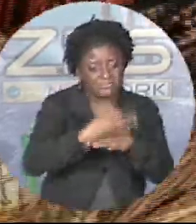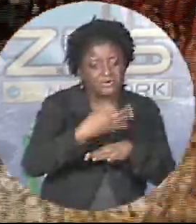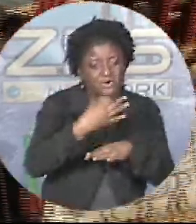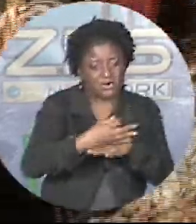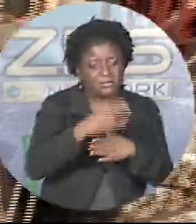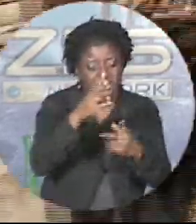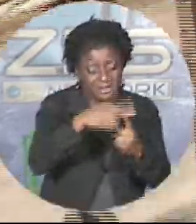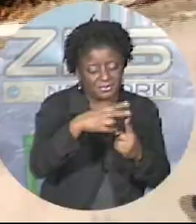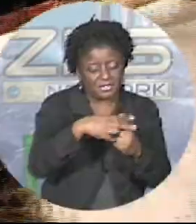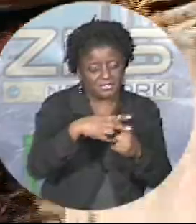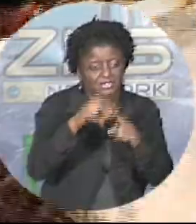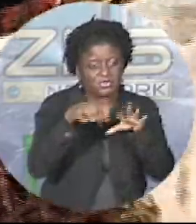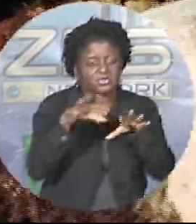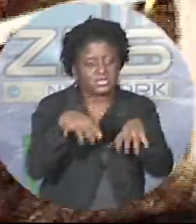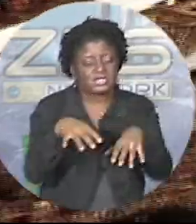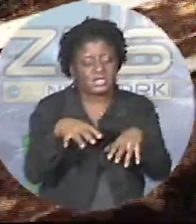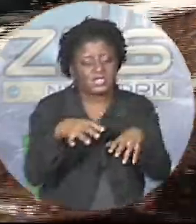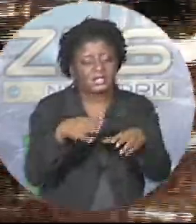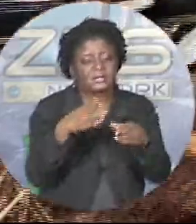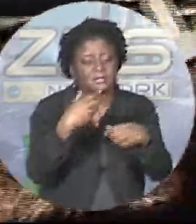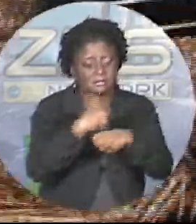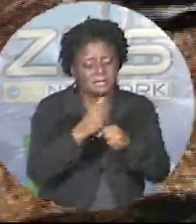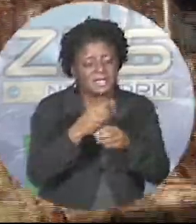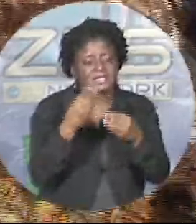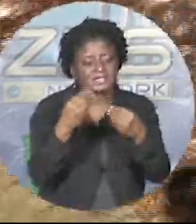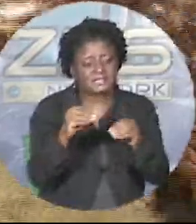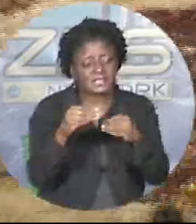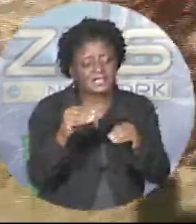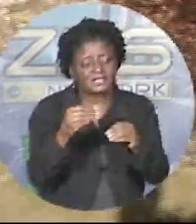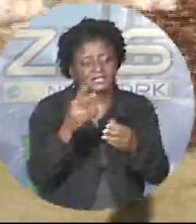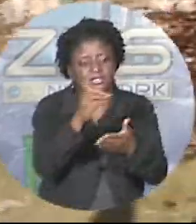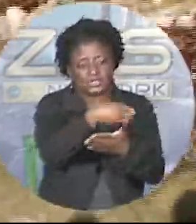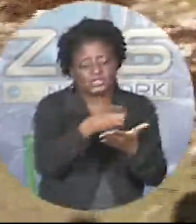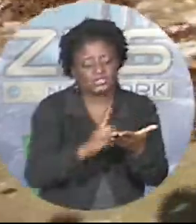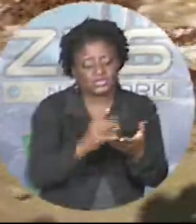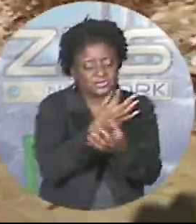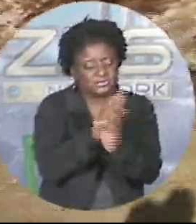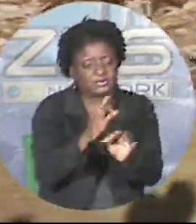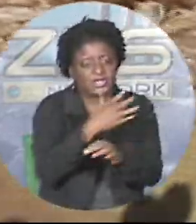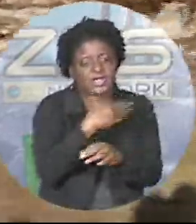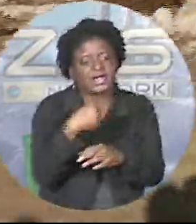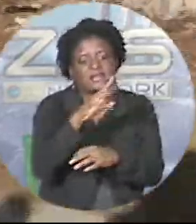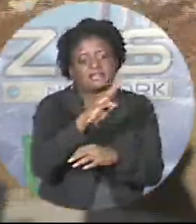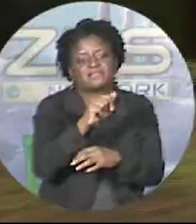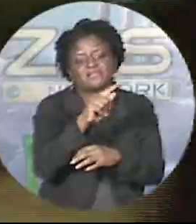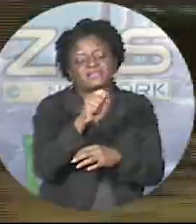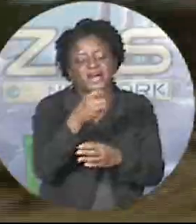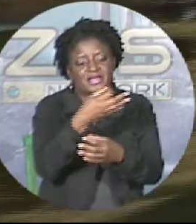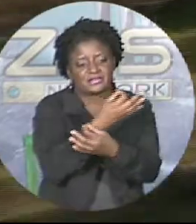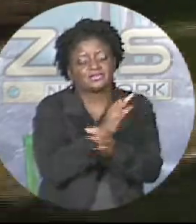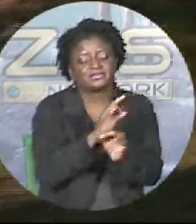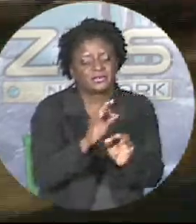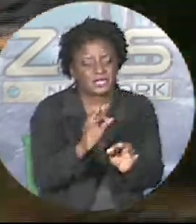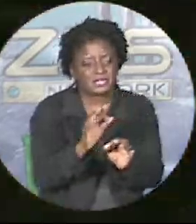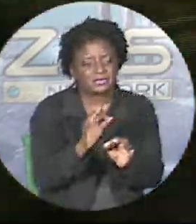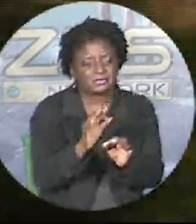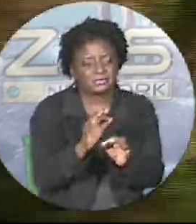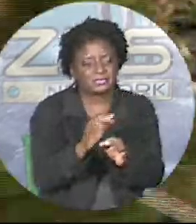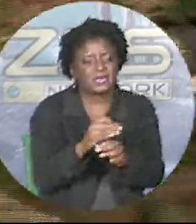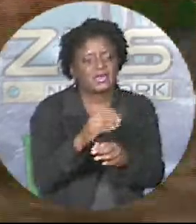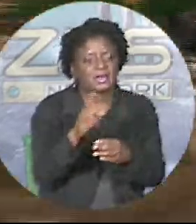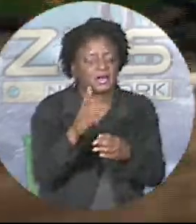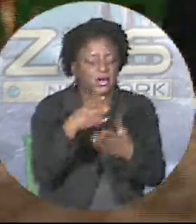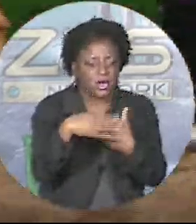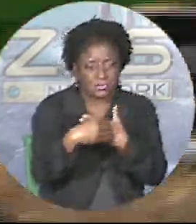VAT-free sales to qualifying customers. Businesses are required to ensure that customers submit signed NEMA application forms and copies